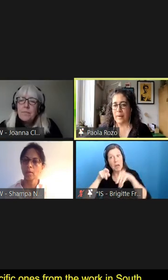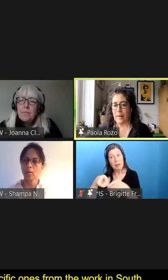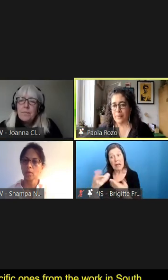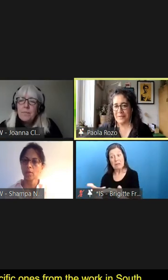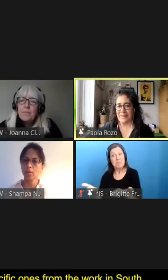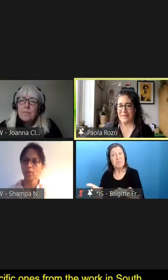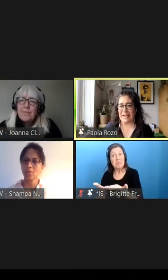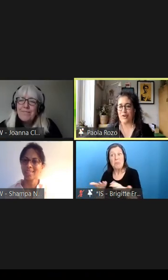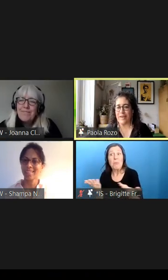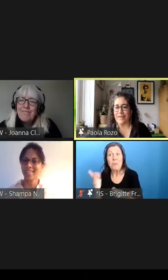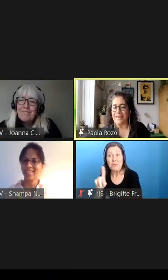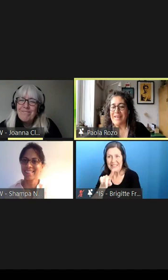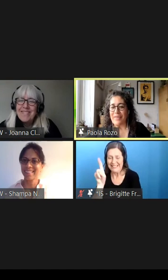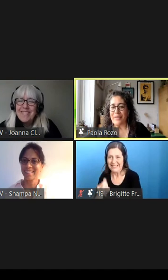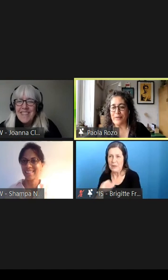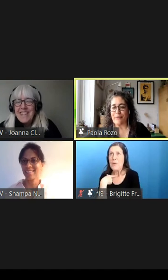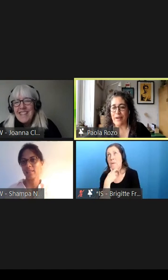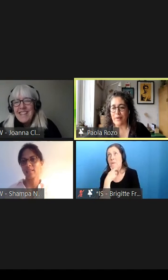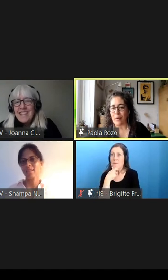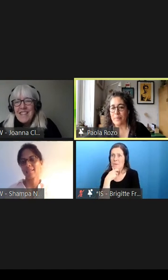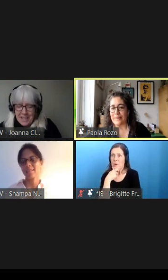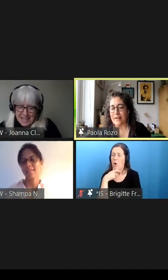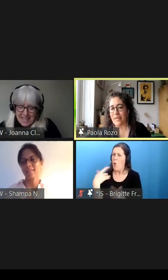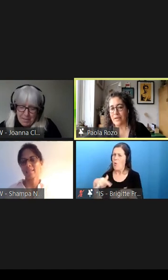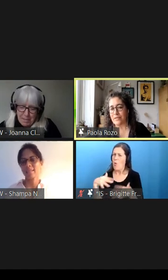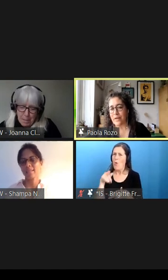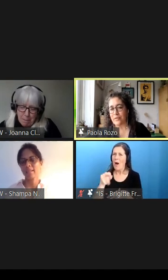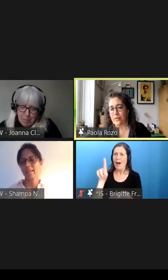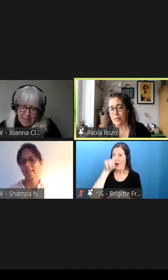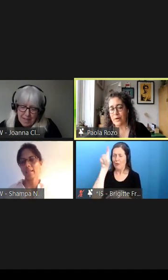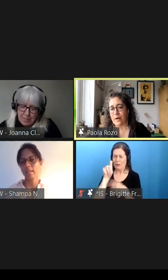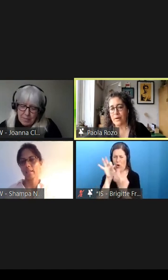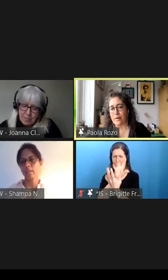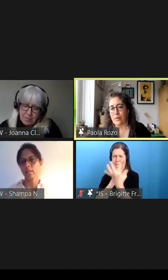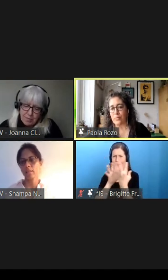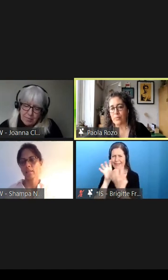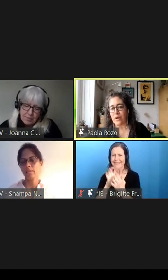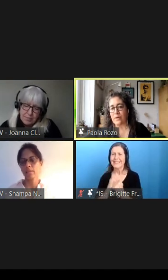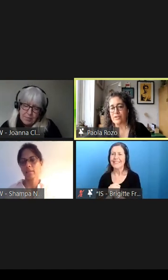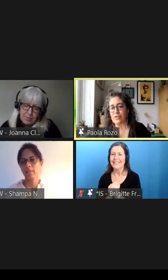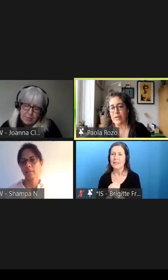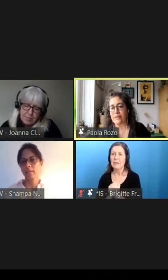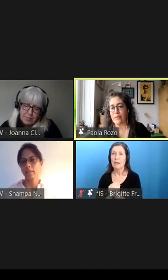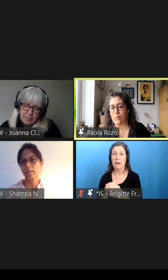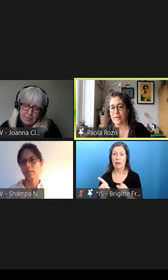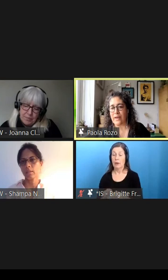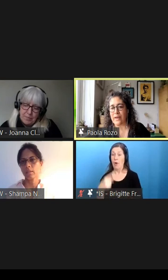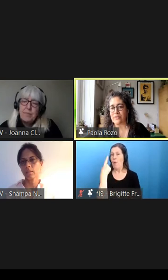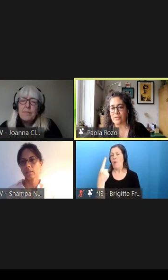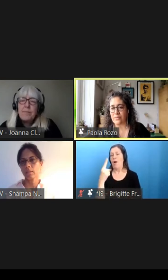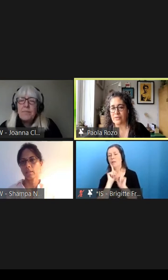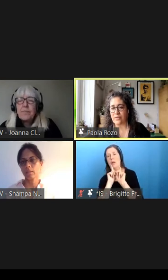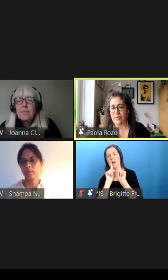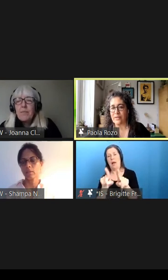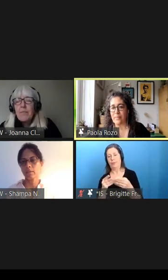Okay, I'll try. This is a very complex, and I think there's no one straightforward answer